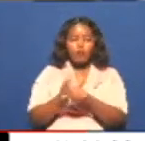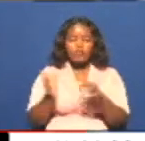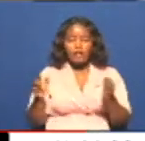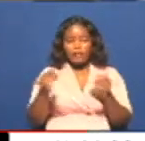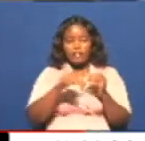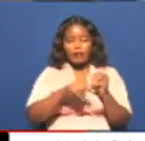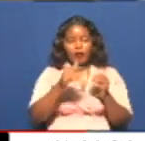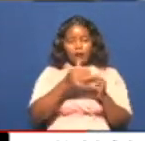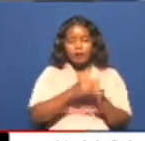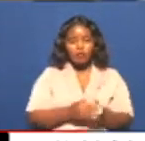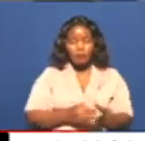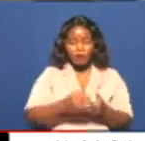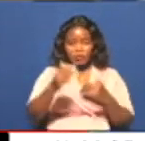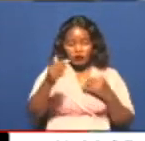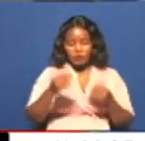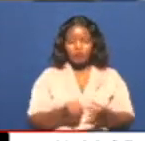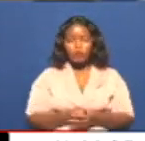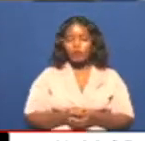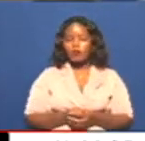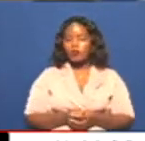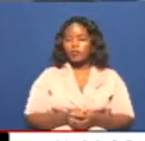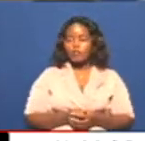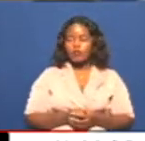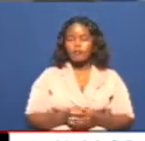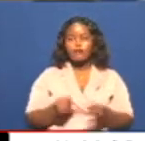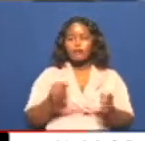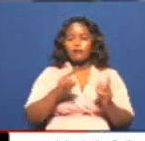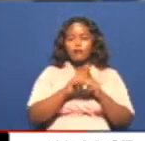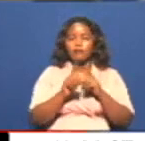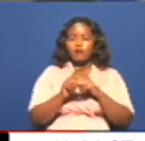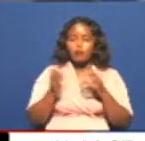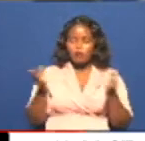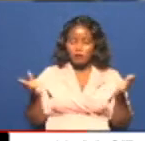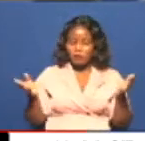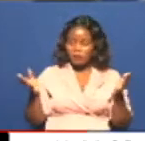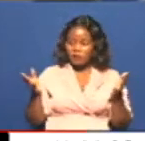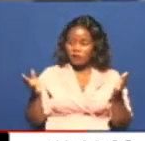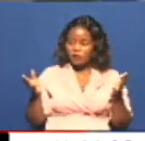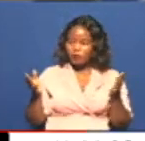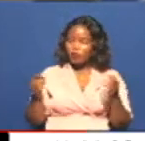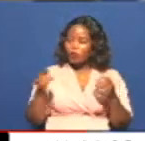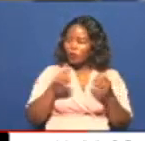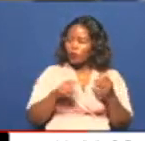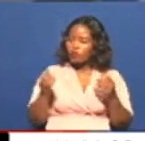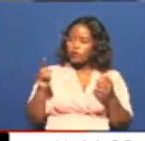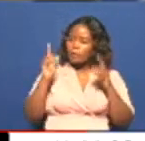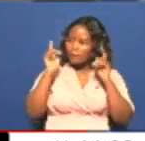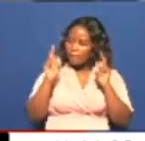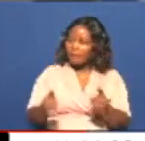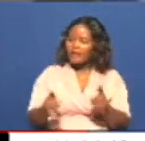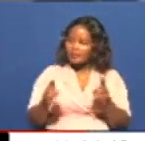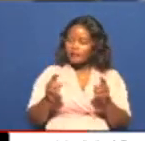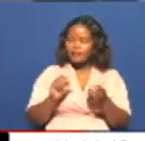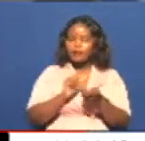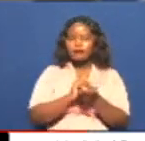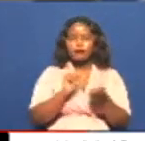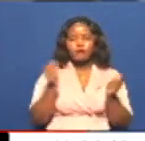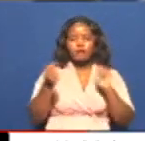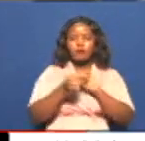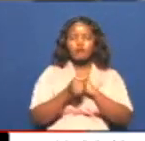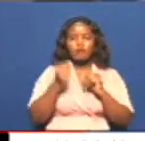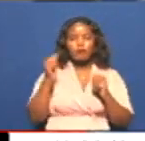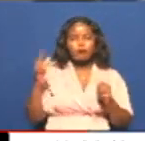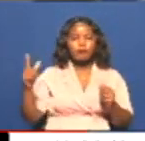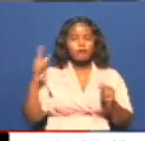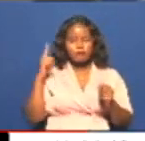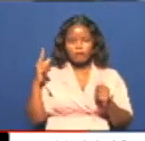quite unfortunate, because you end up realizing that, you know, we will really have to be amending laws over and over